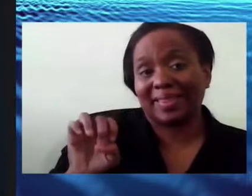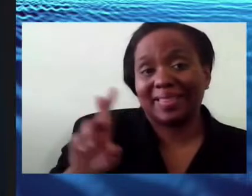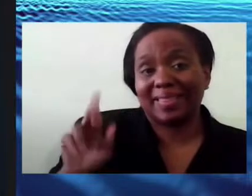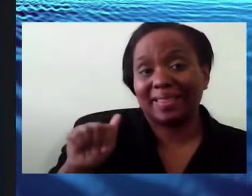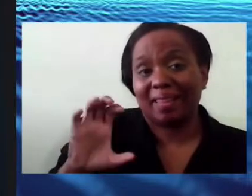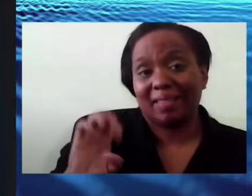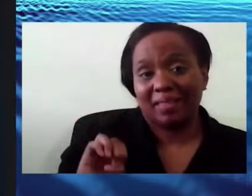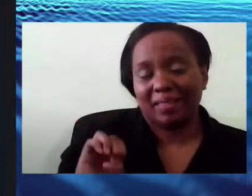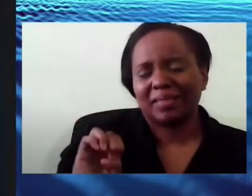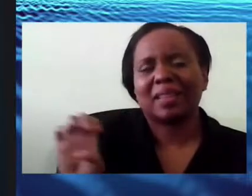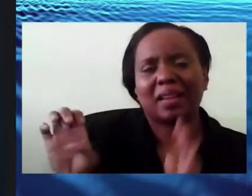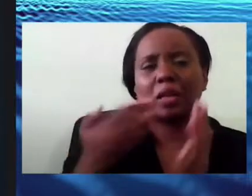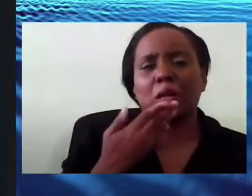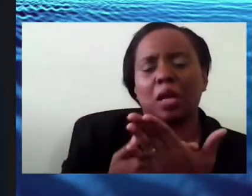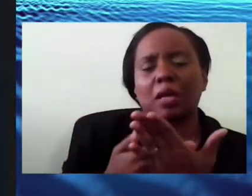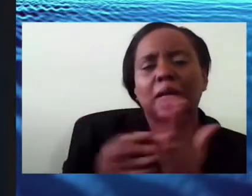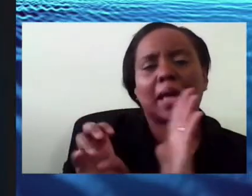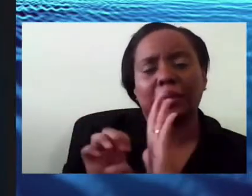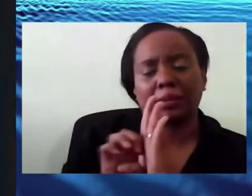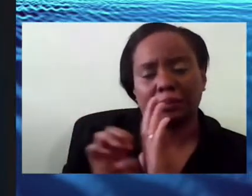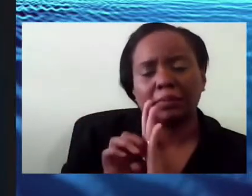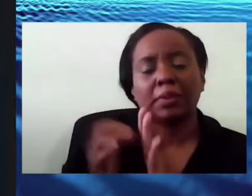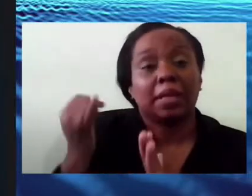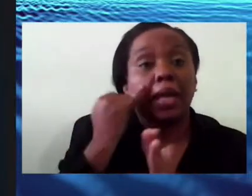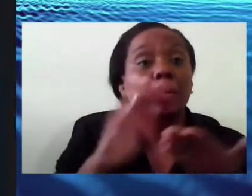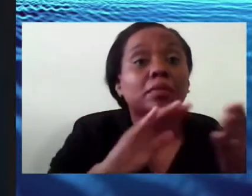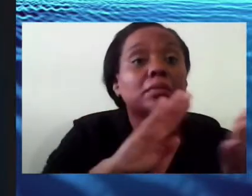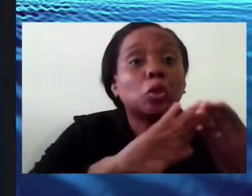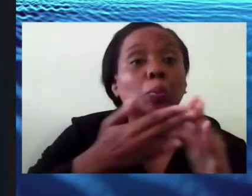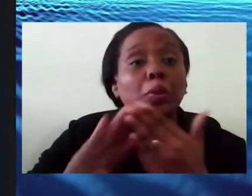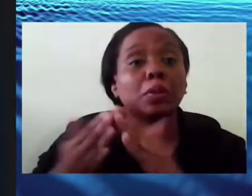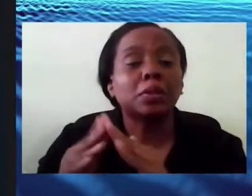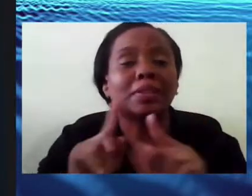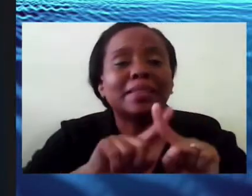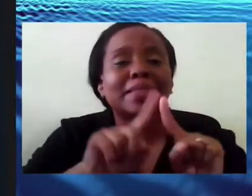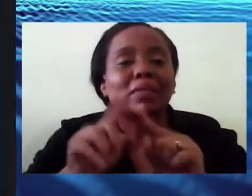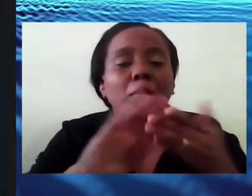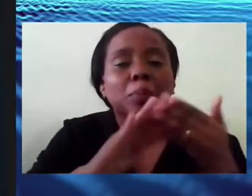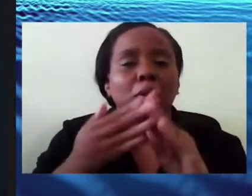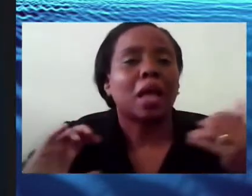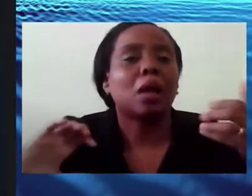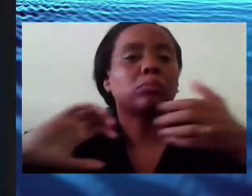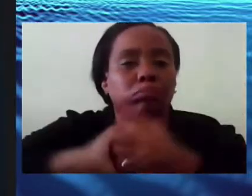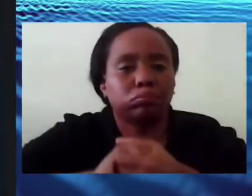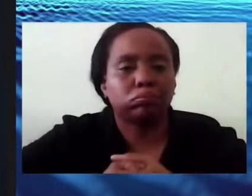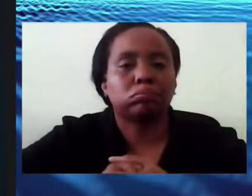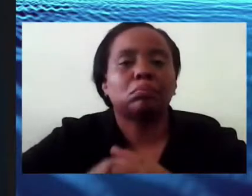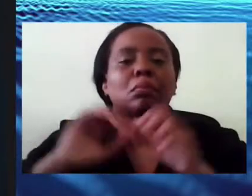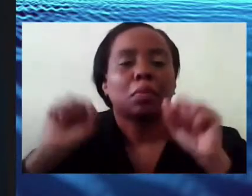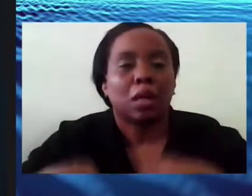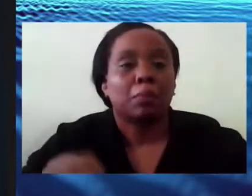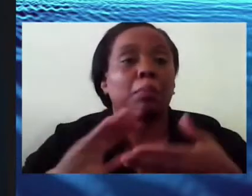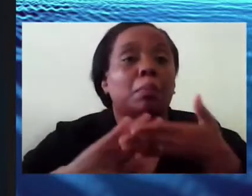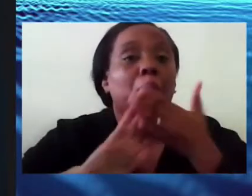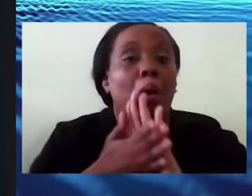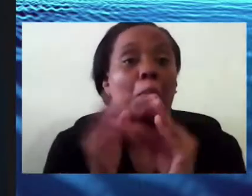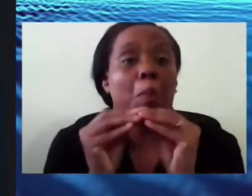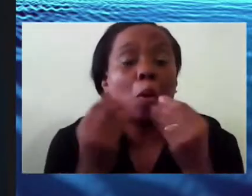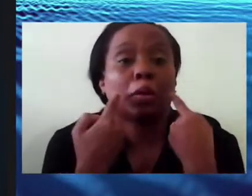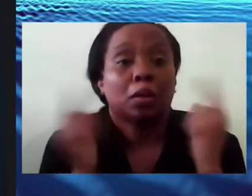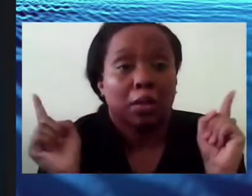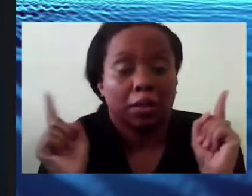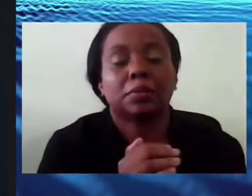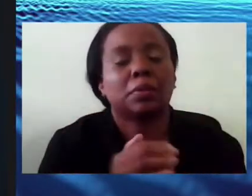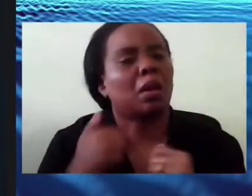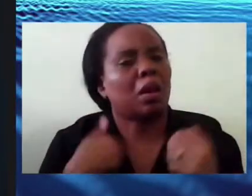band together, we can get it done a lot more quickly and a lot more effectively. While we are suffering through